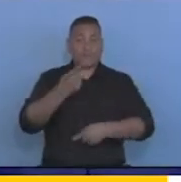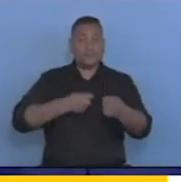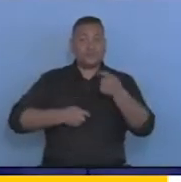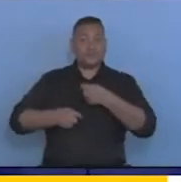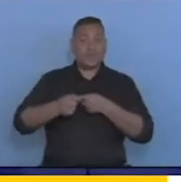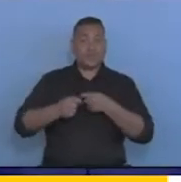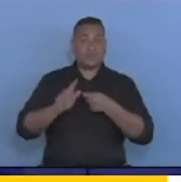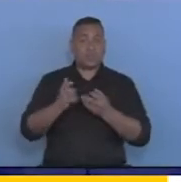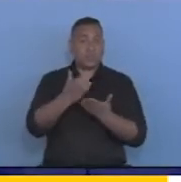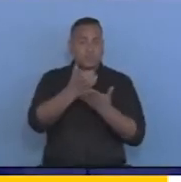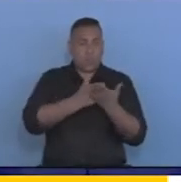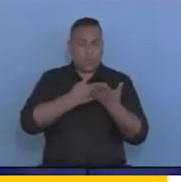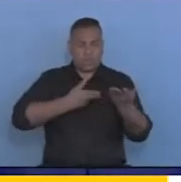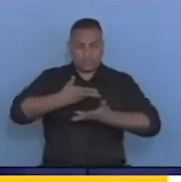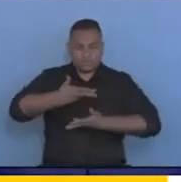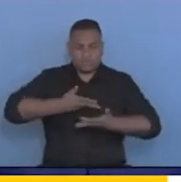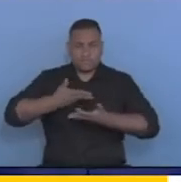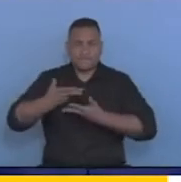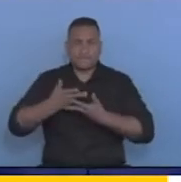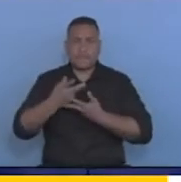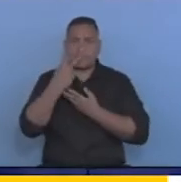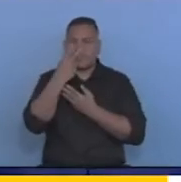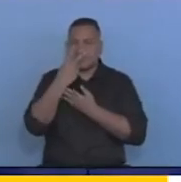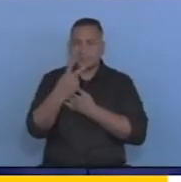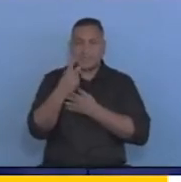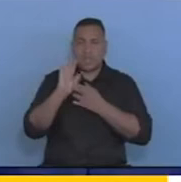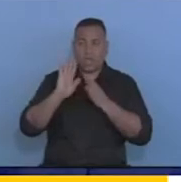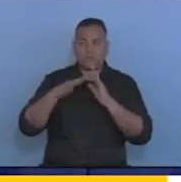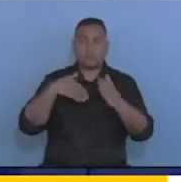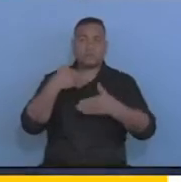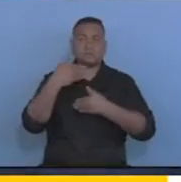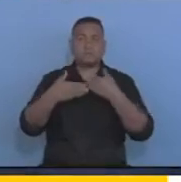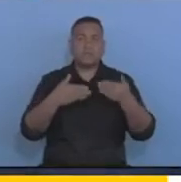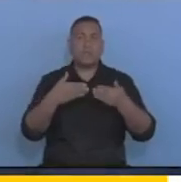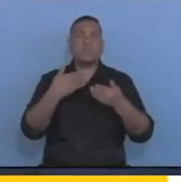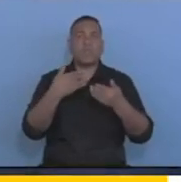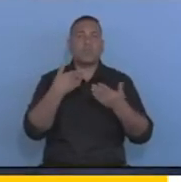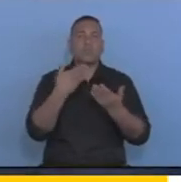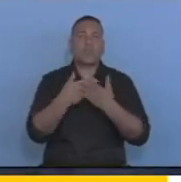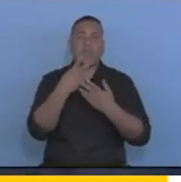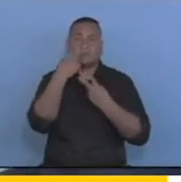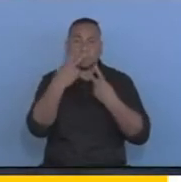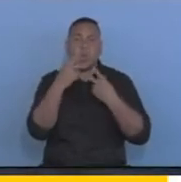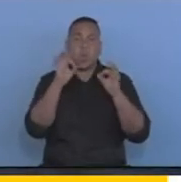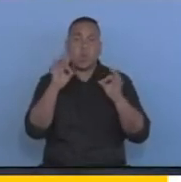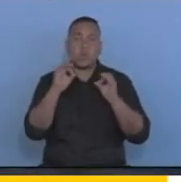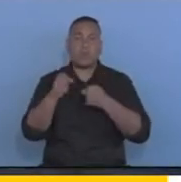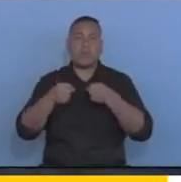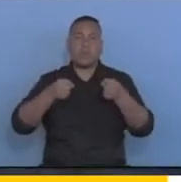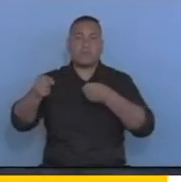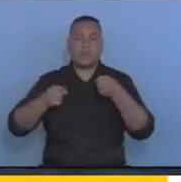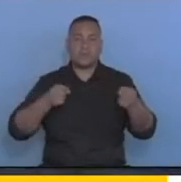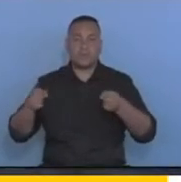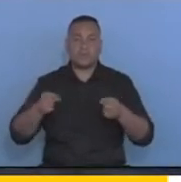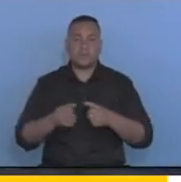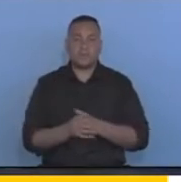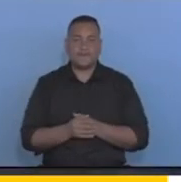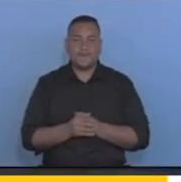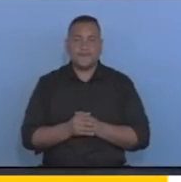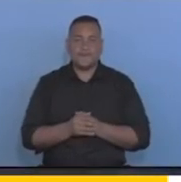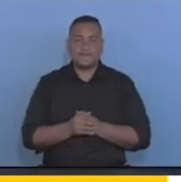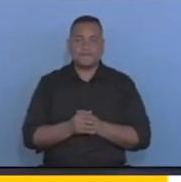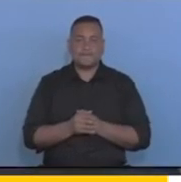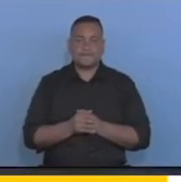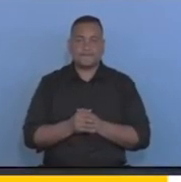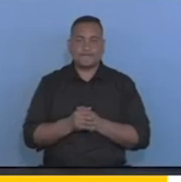themselves and make themselves employable for different aspects in the work field. So when we look at students that are within the electrical